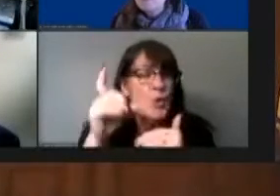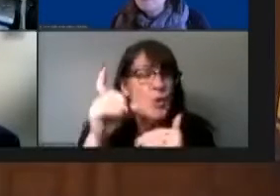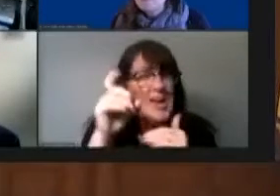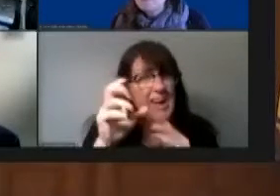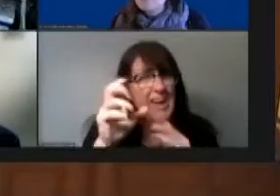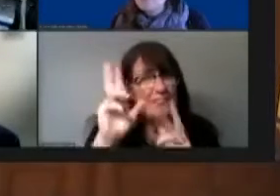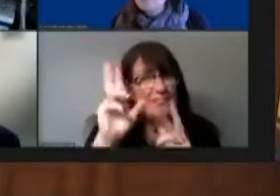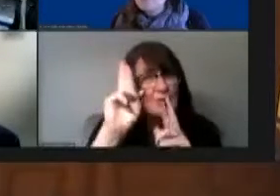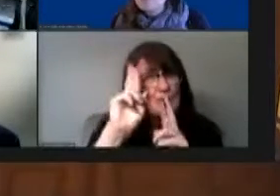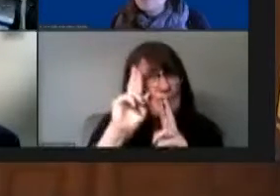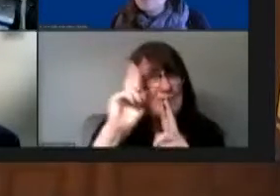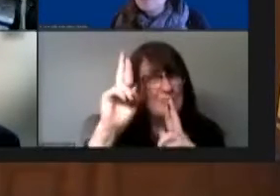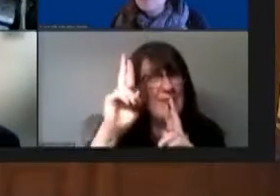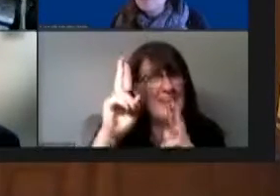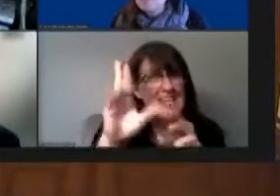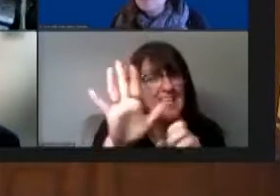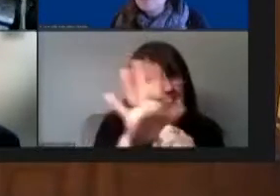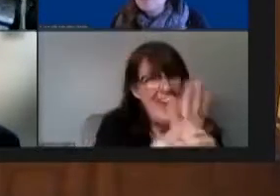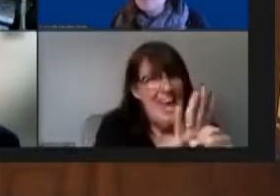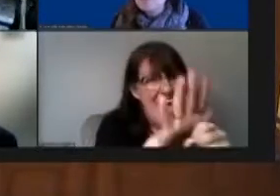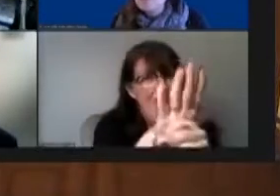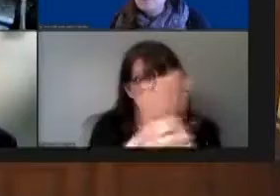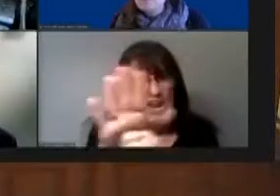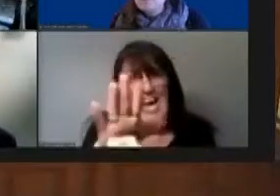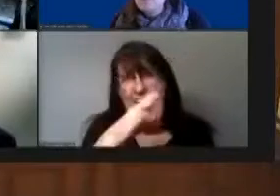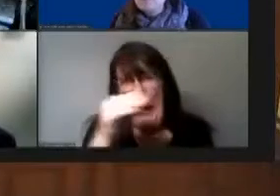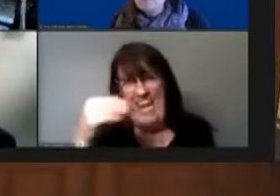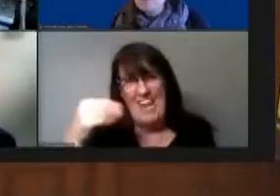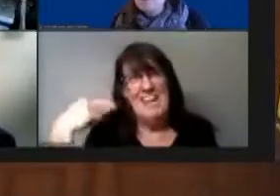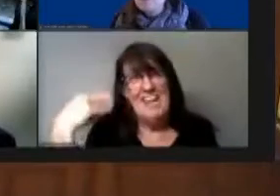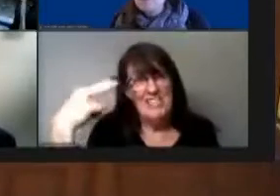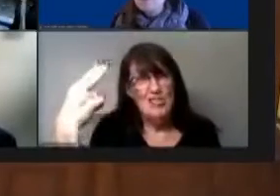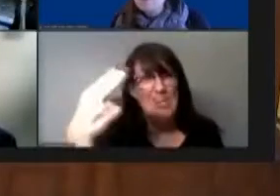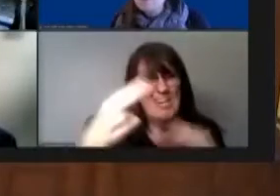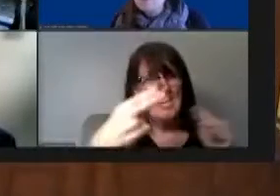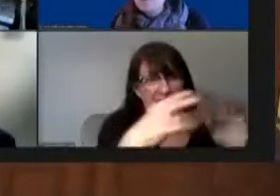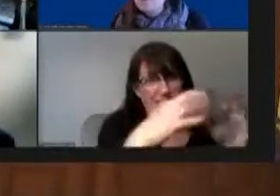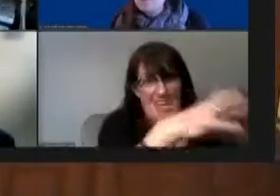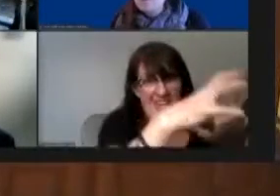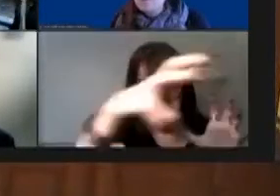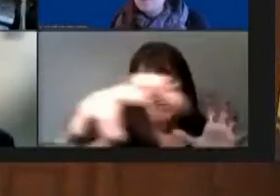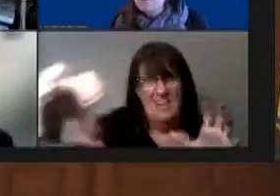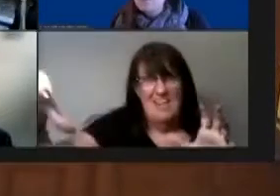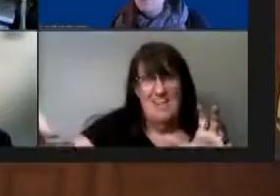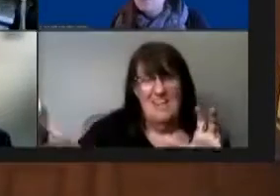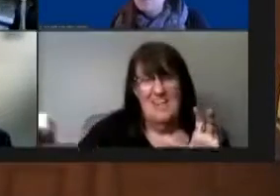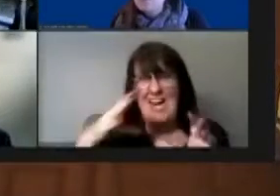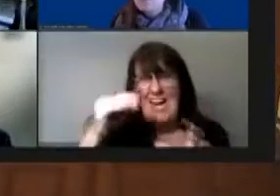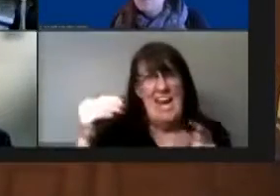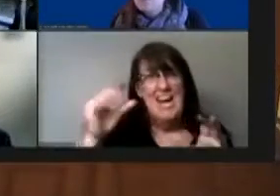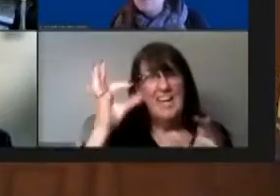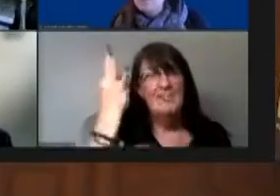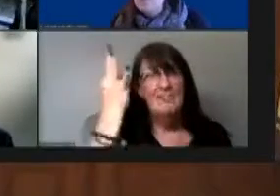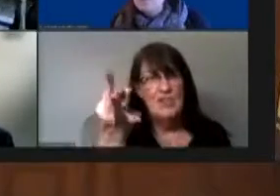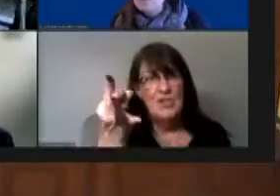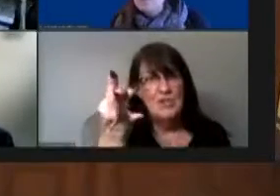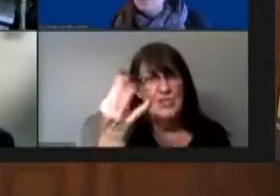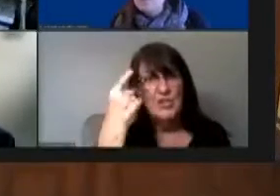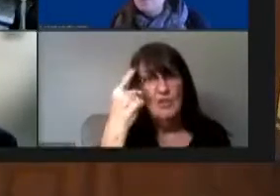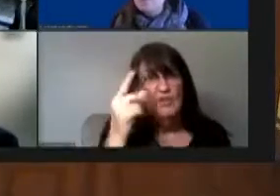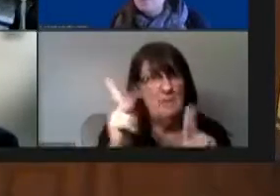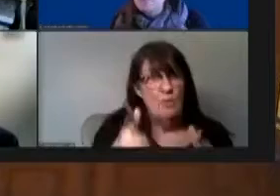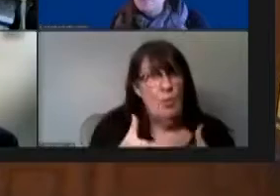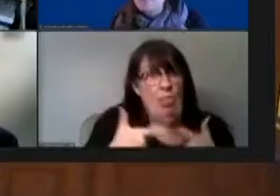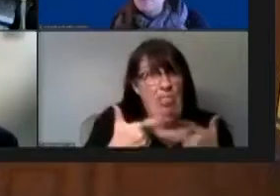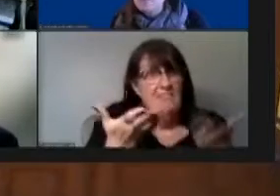neighborhood's legacy and history, and towards the the future that's inclusive of the residents there.